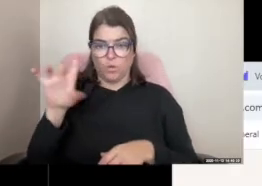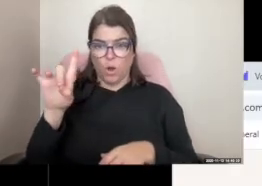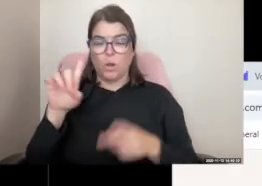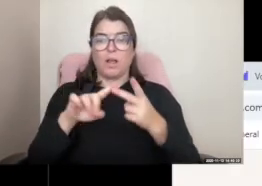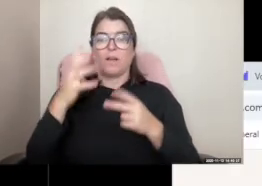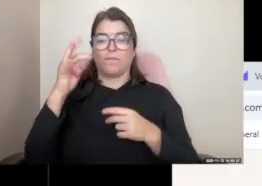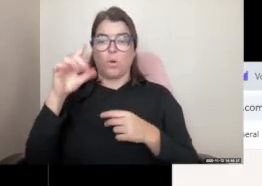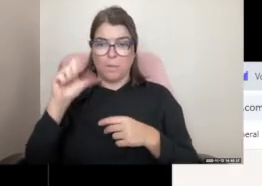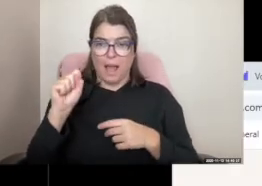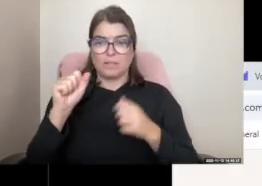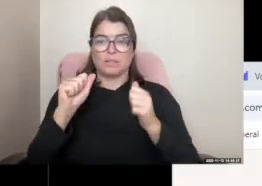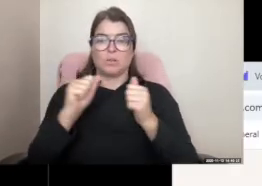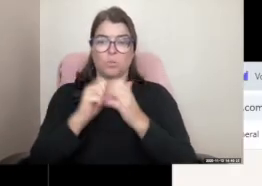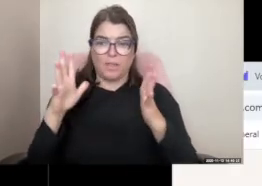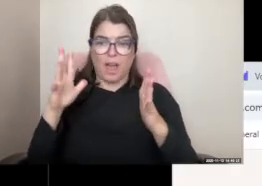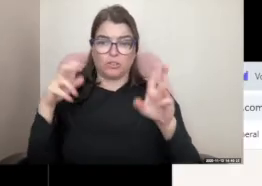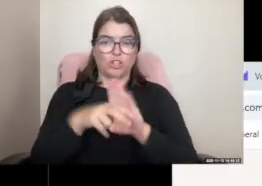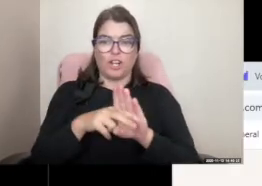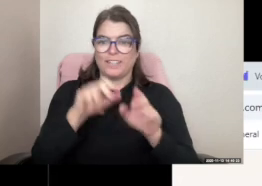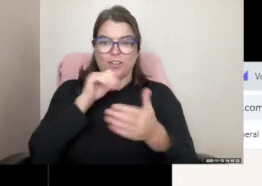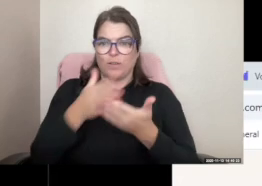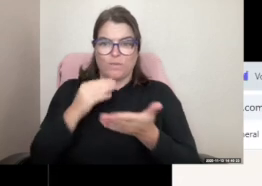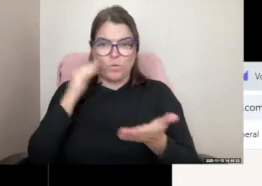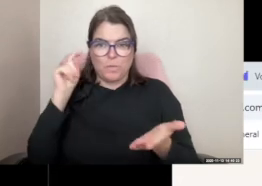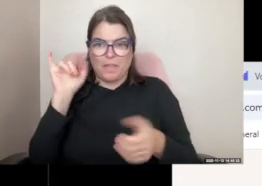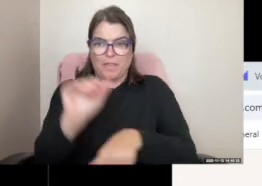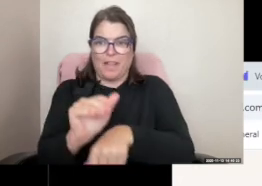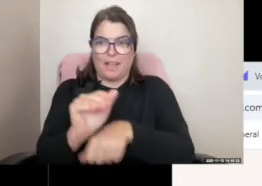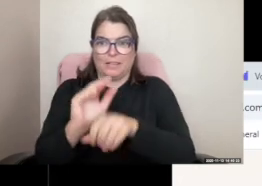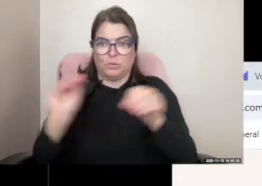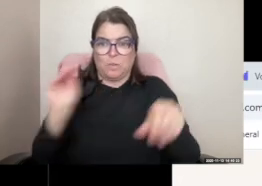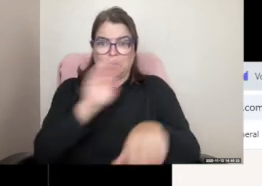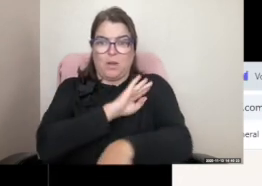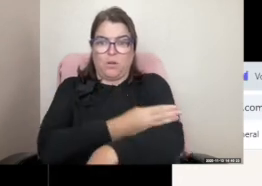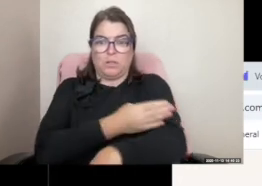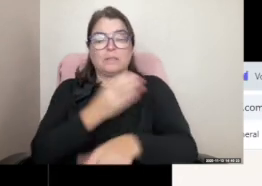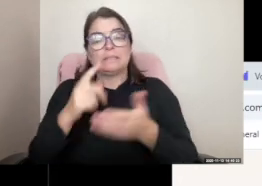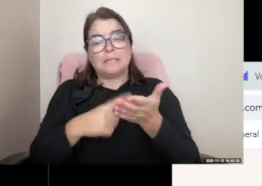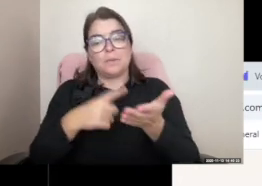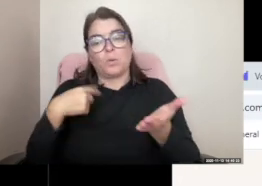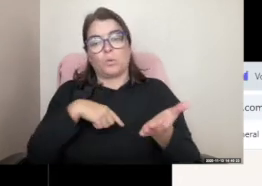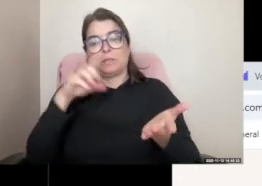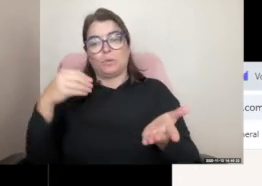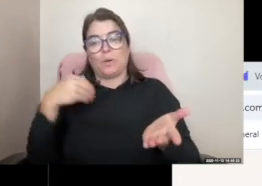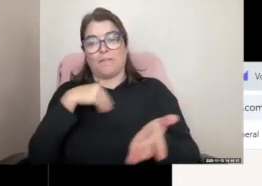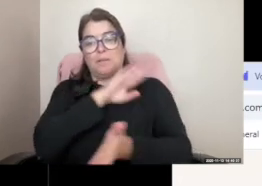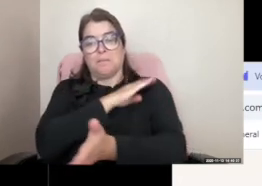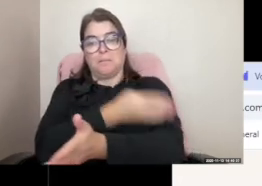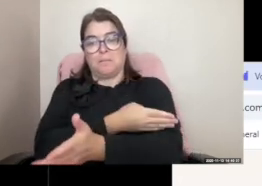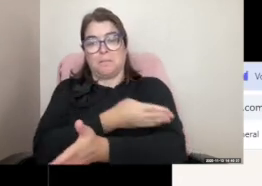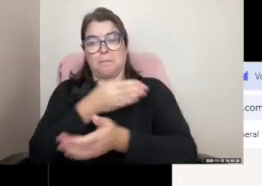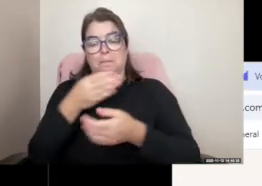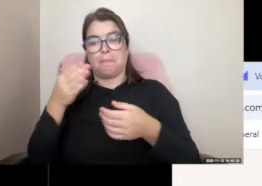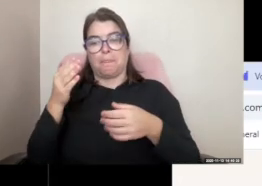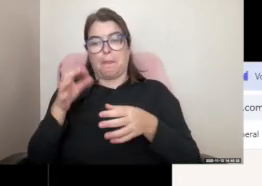fleet vans, 15-passenger fleet vans, right? And they're EVs. Now I have 8 to 10 passenger